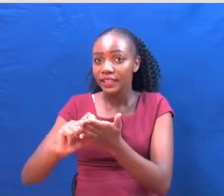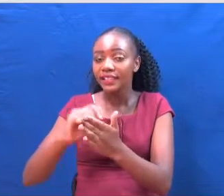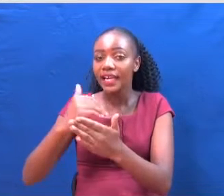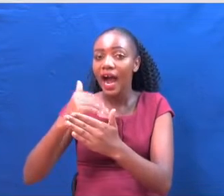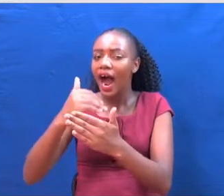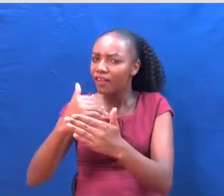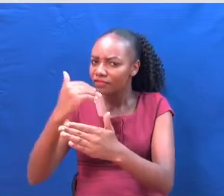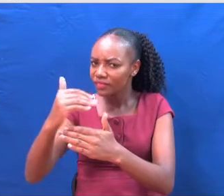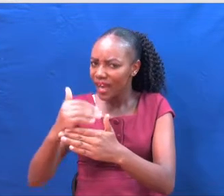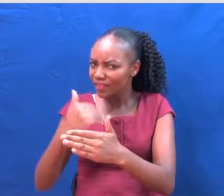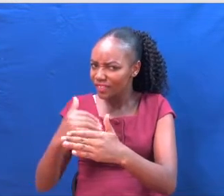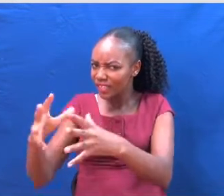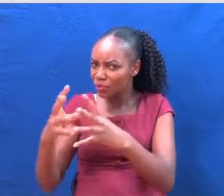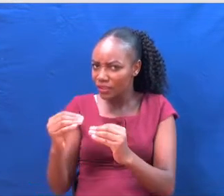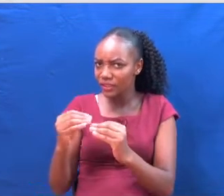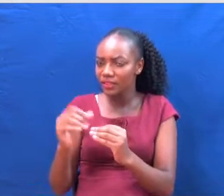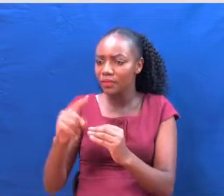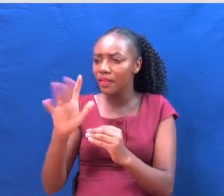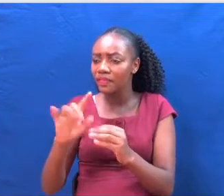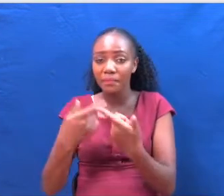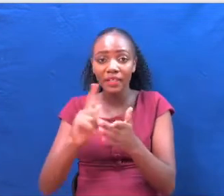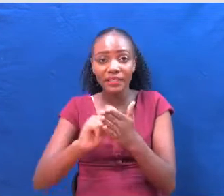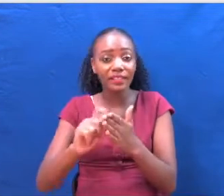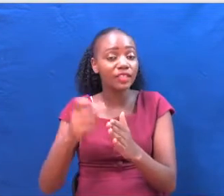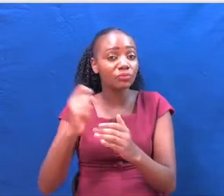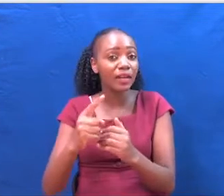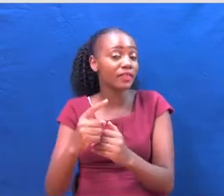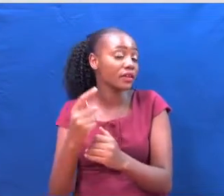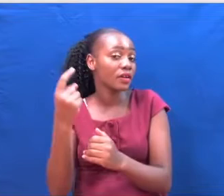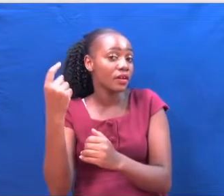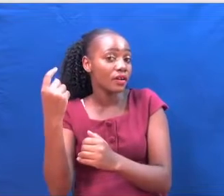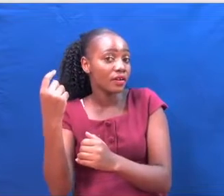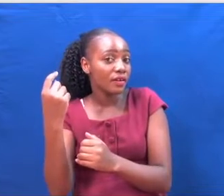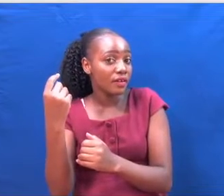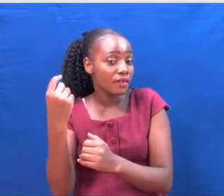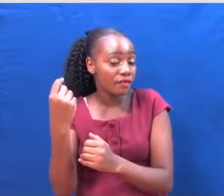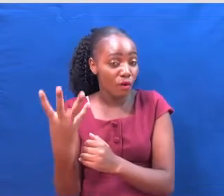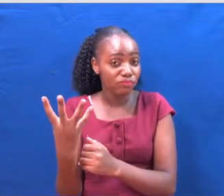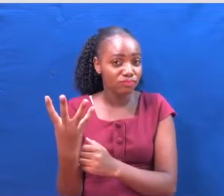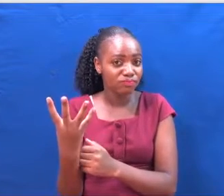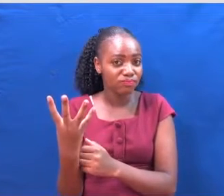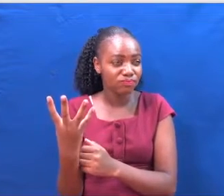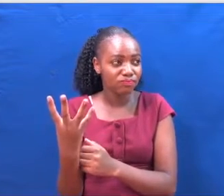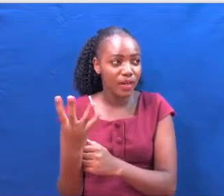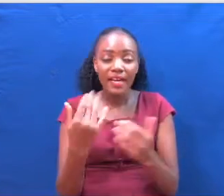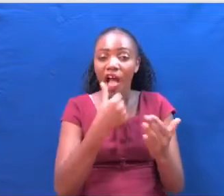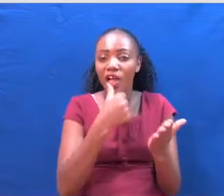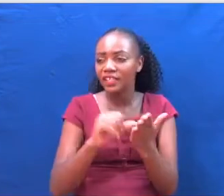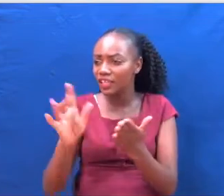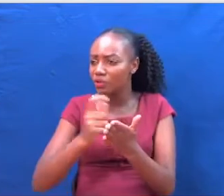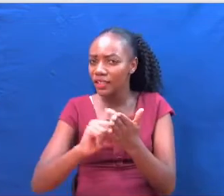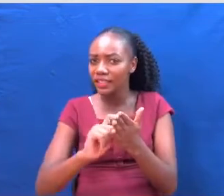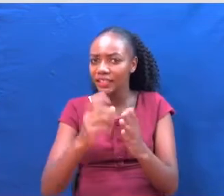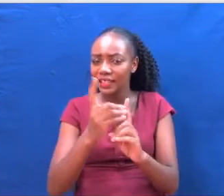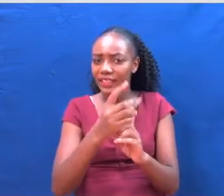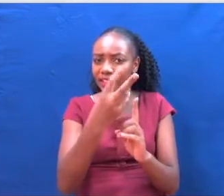received in May, but it was backdated to April. The commitment letter is dated 30th April, and the